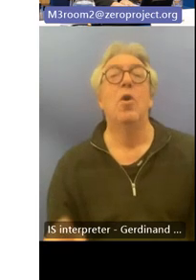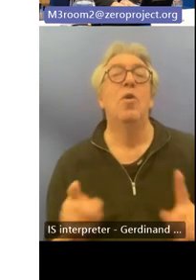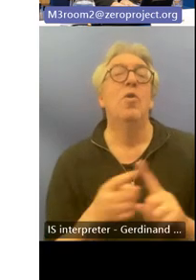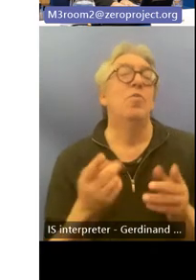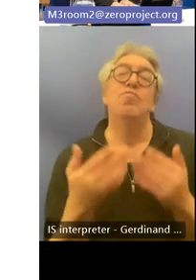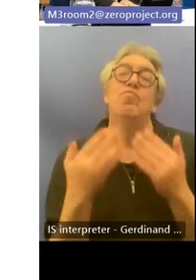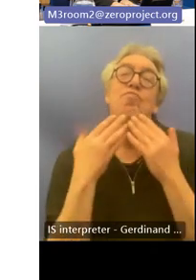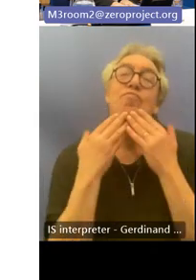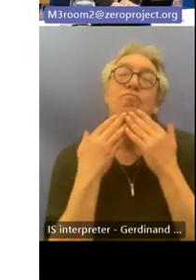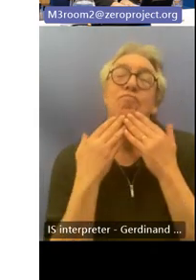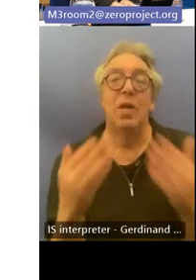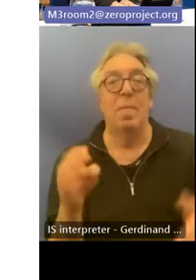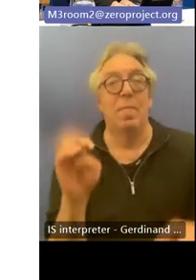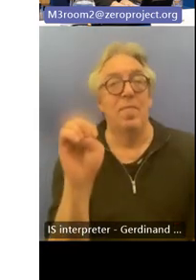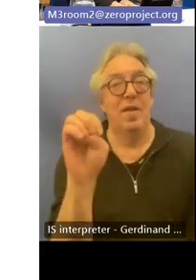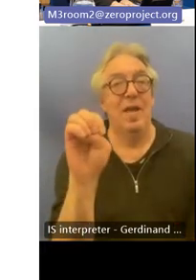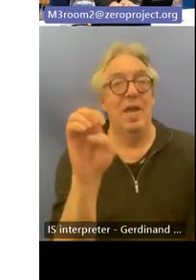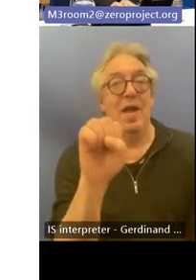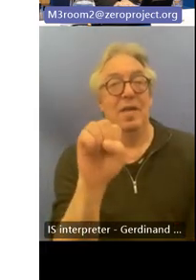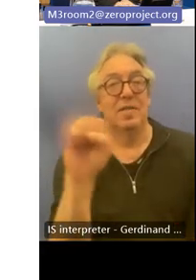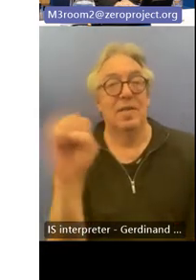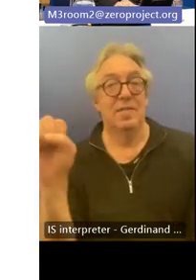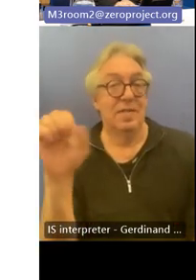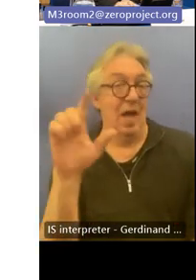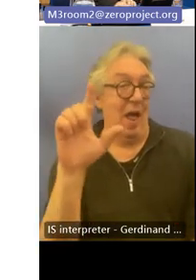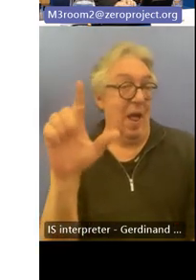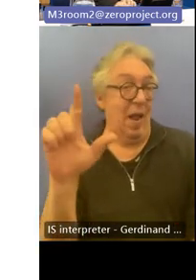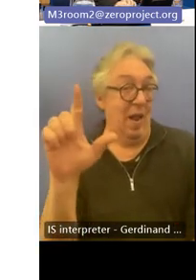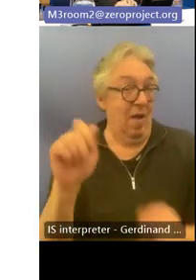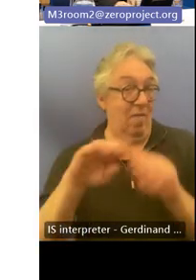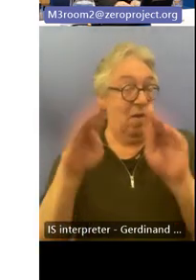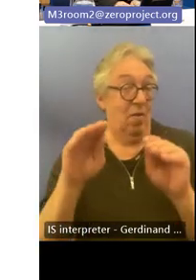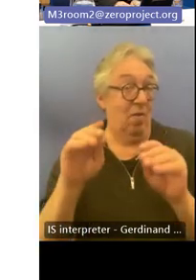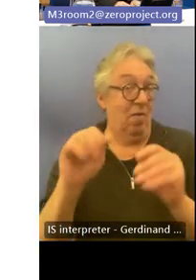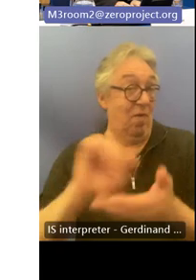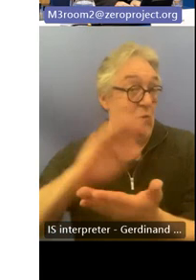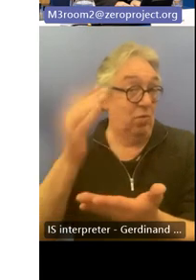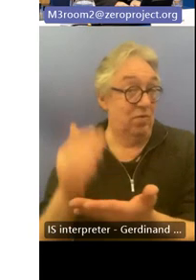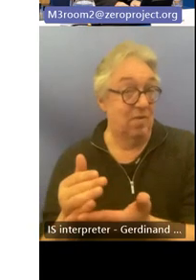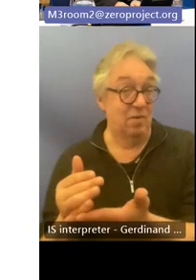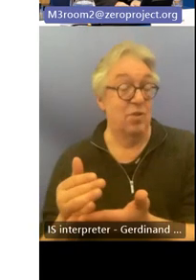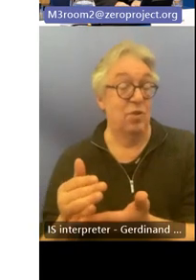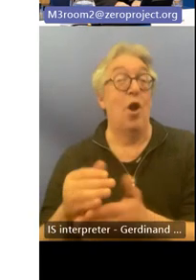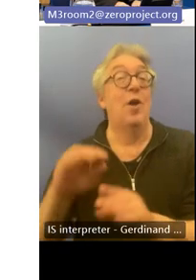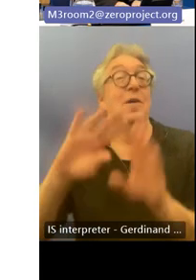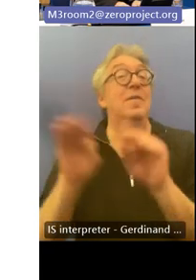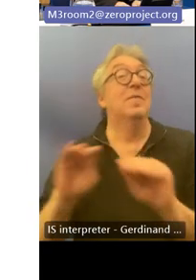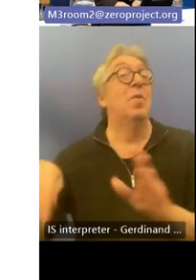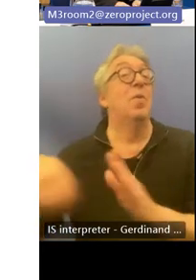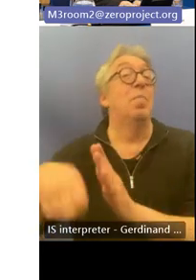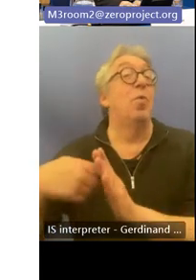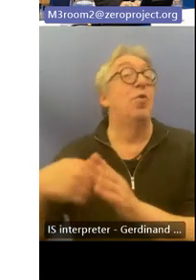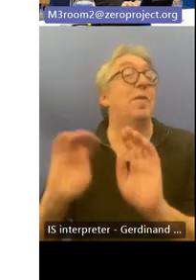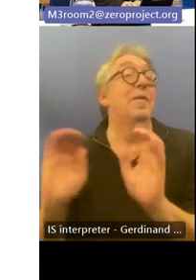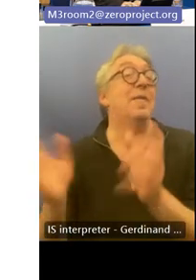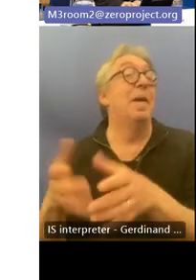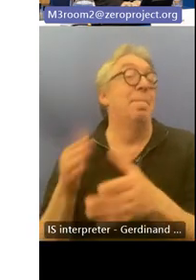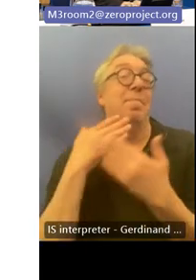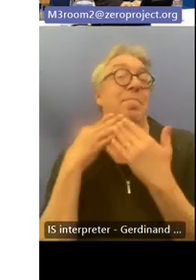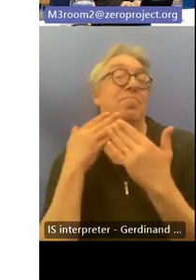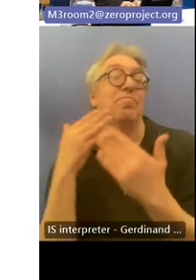to ESSL Foundation Zero Project team. Let me start by sharing with you